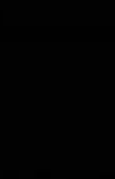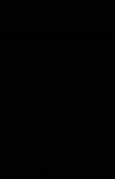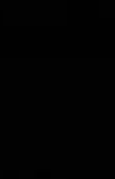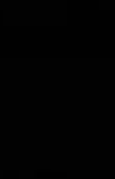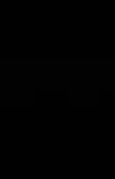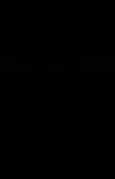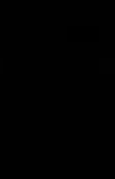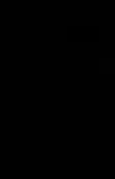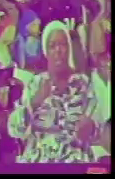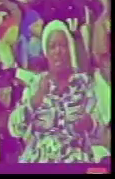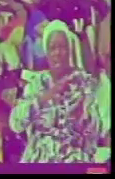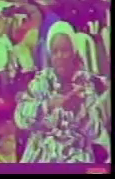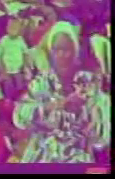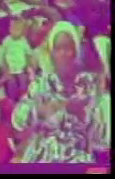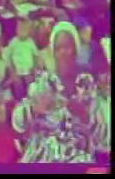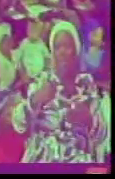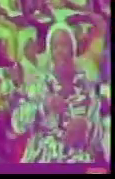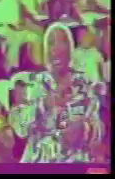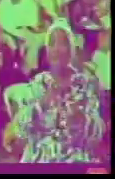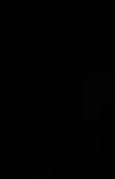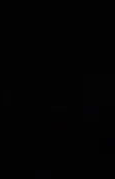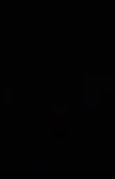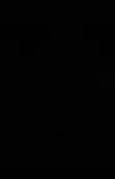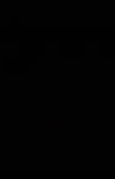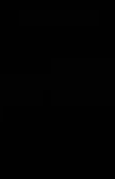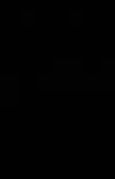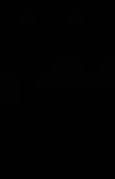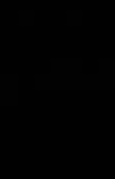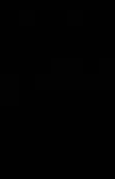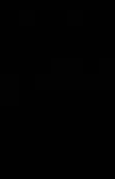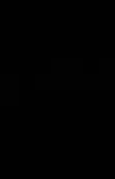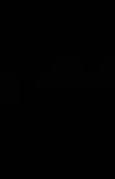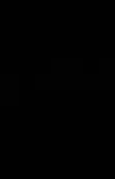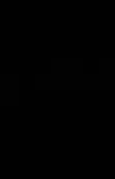He forgave me. Not only that, I came to Christ. He